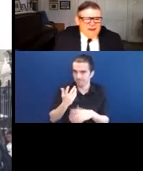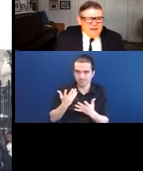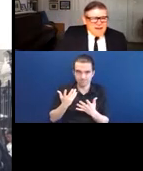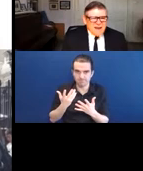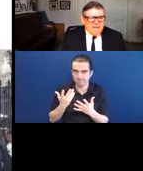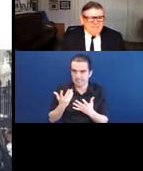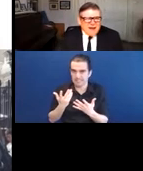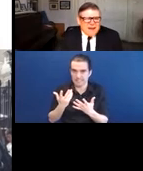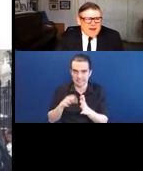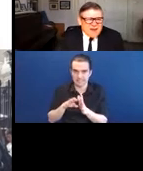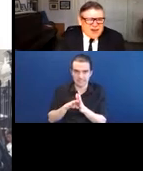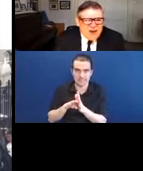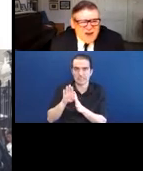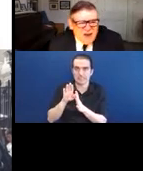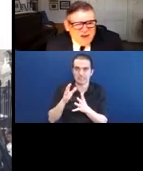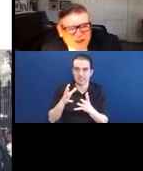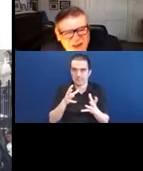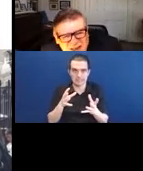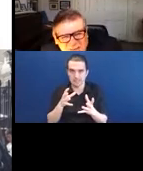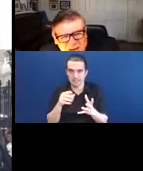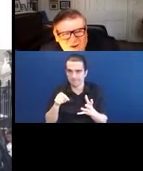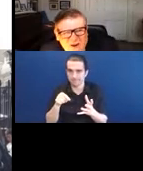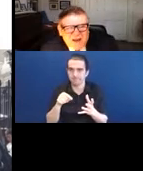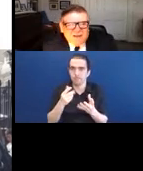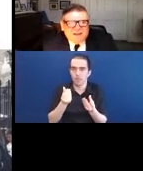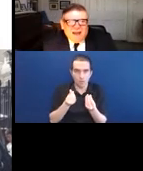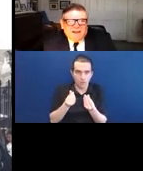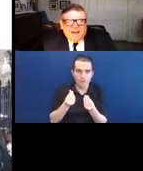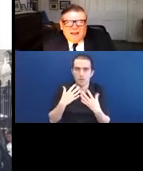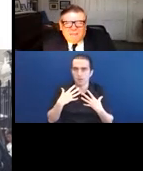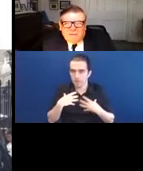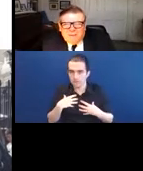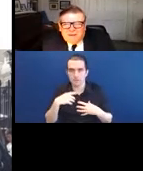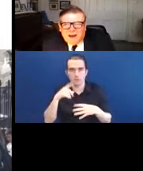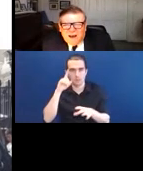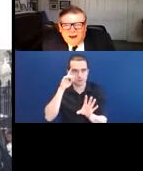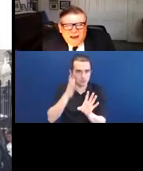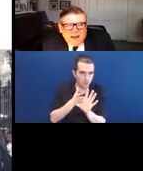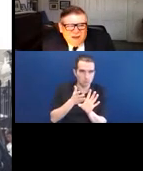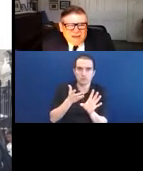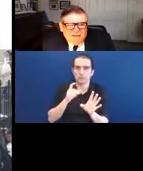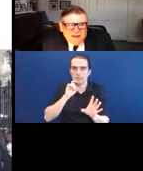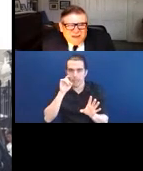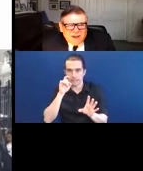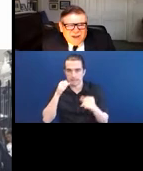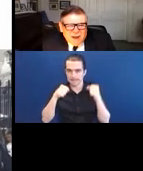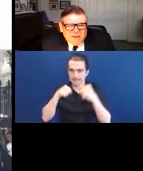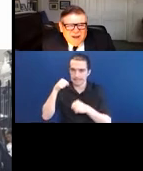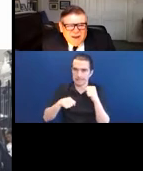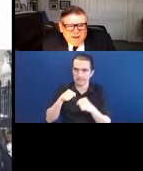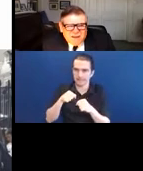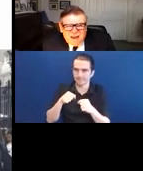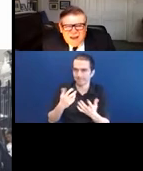from ADD. Bangladesh, 39 DPO leaders said that their members are at a greater risk of